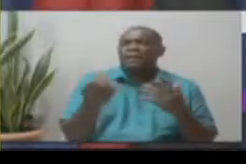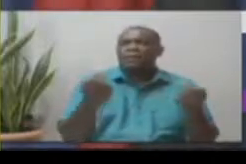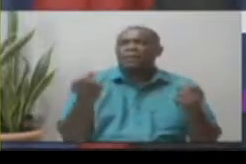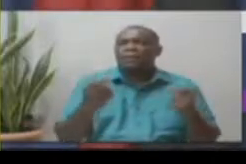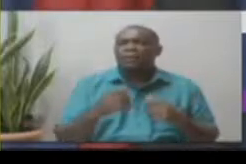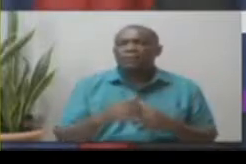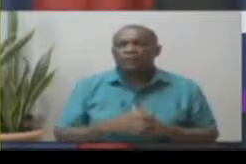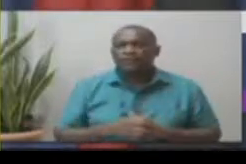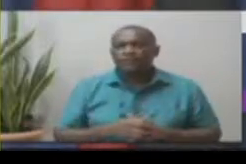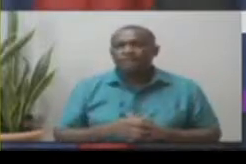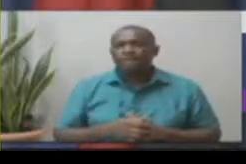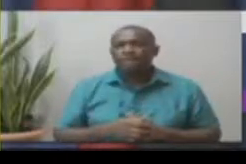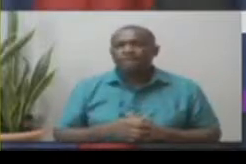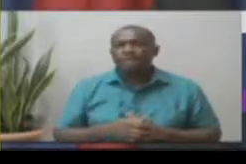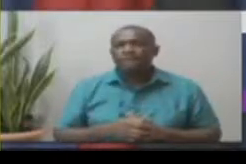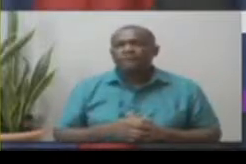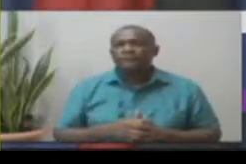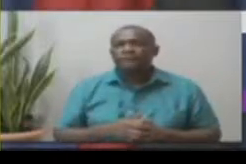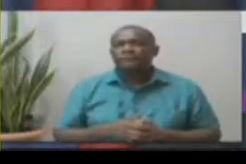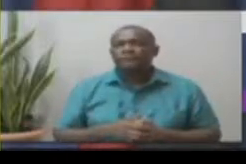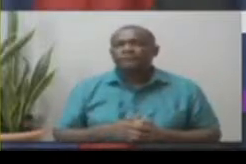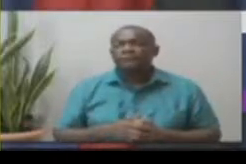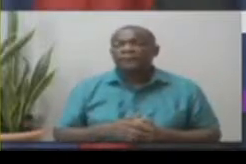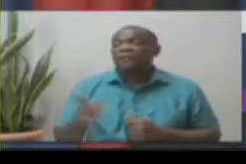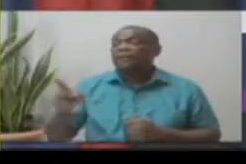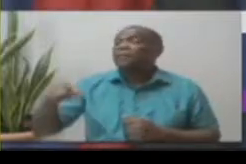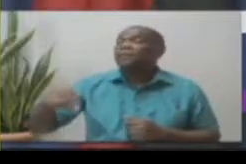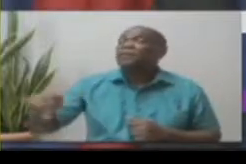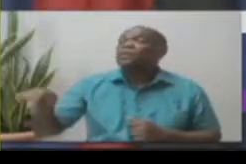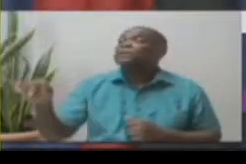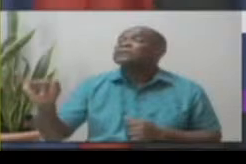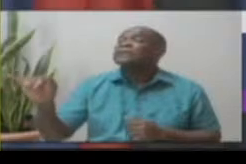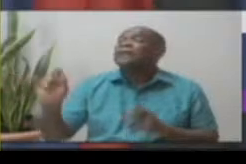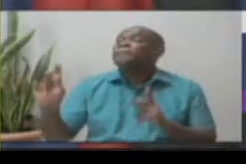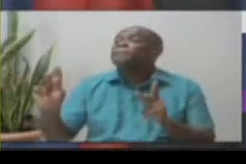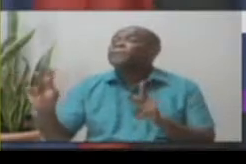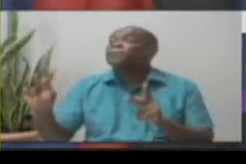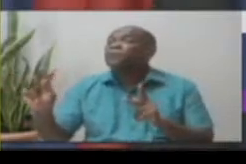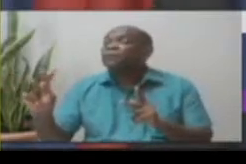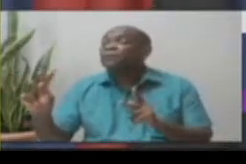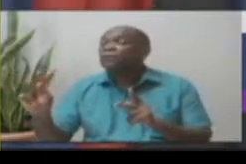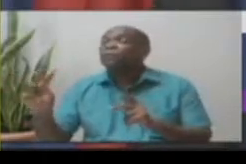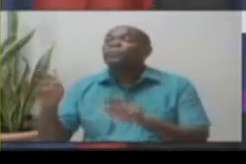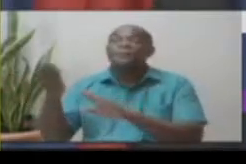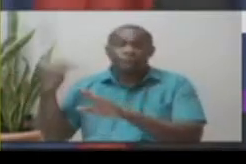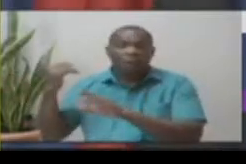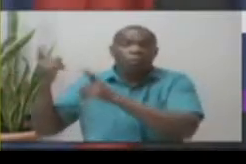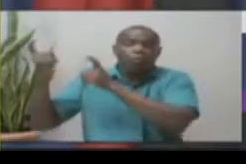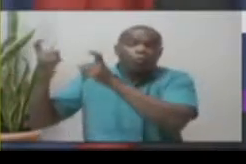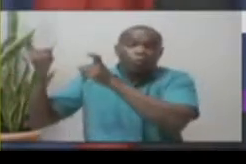not responded, and I have not seen an editorial about